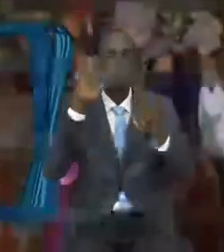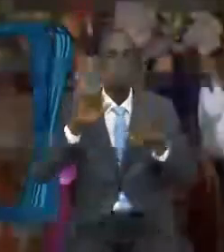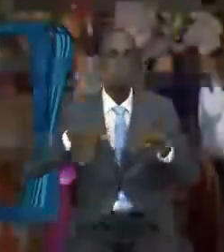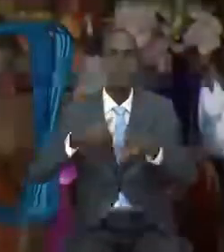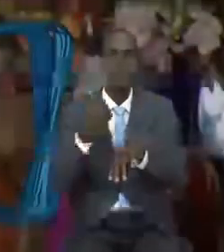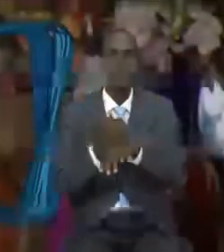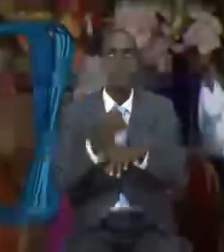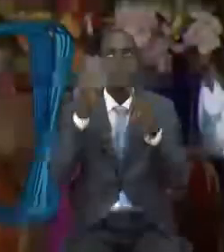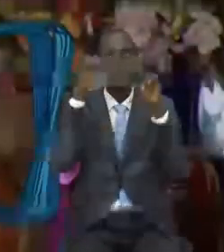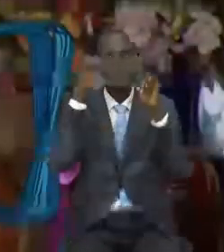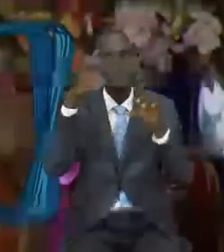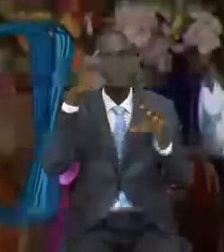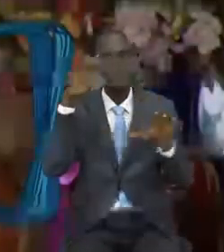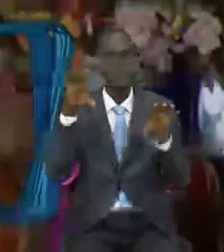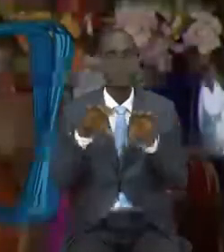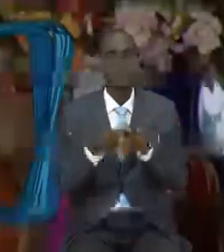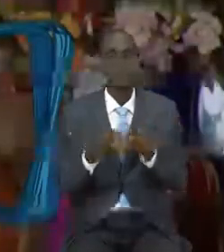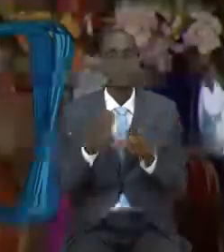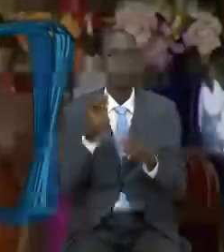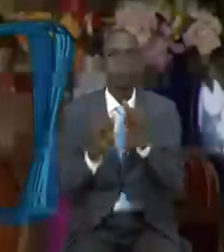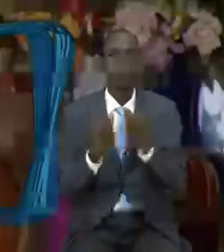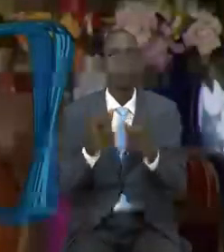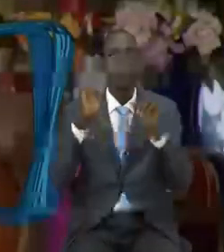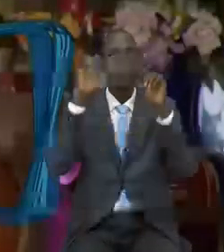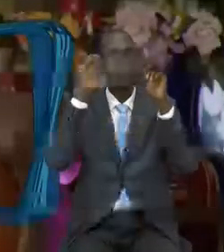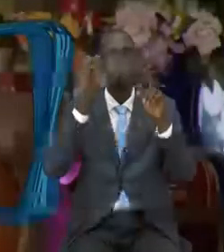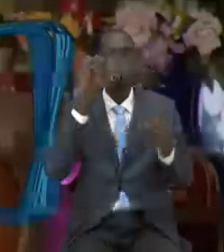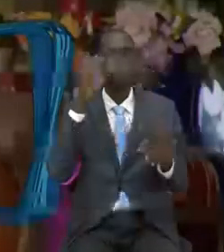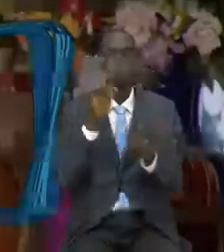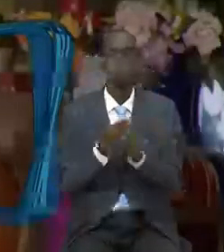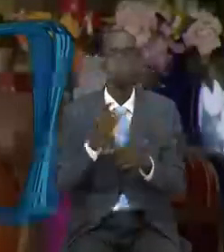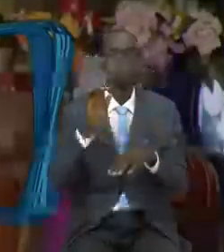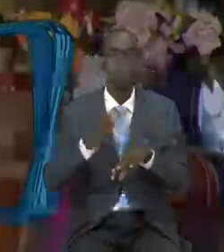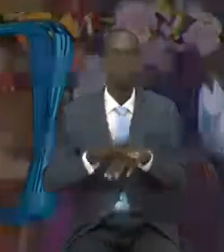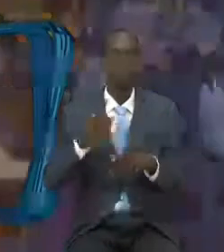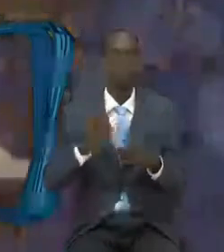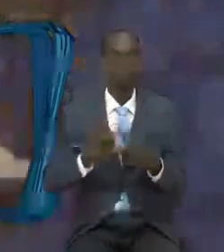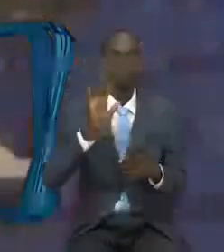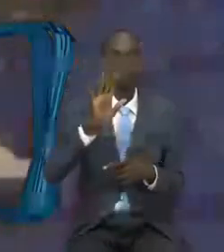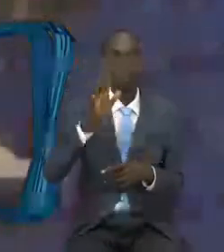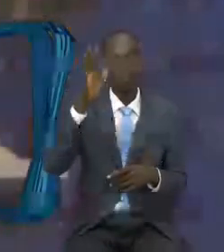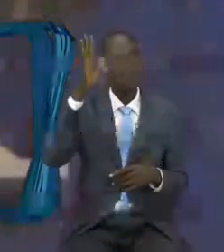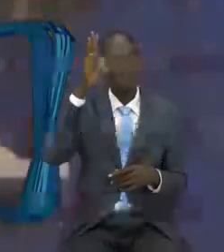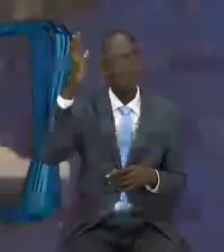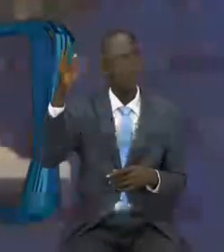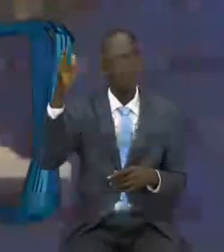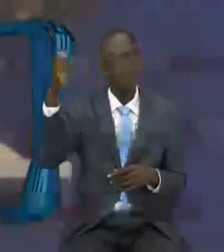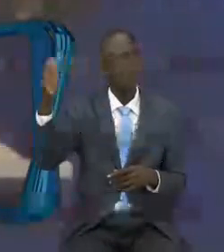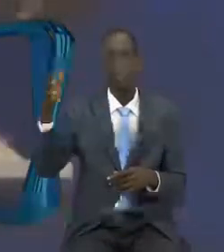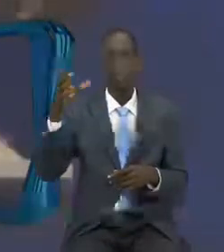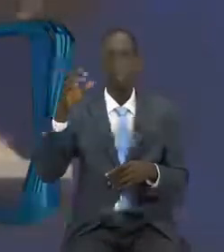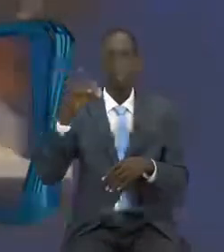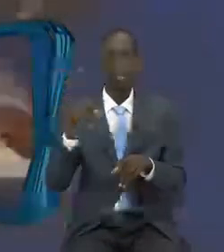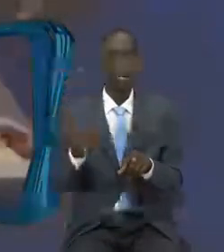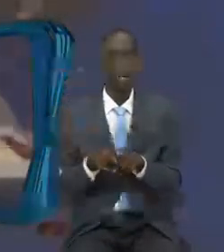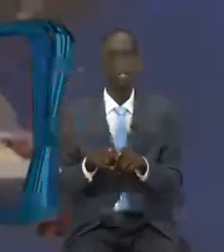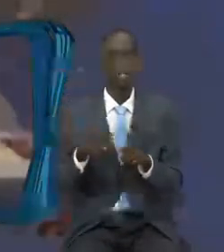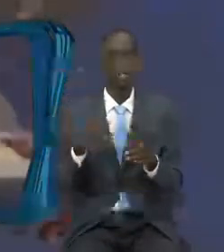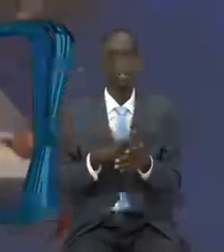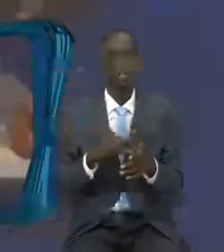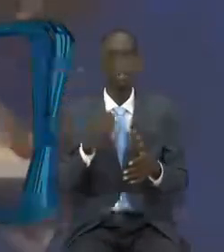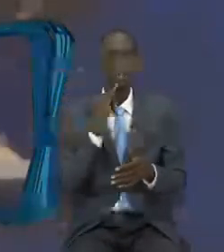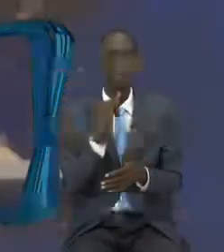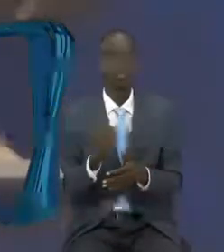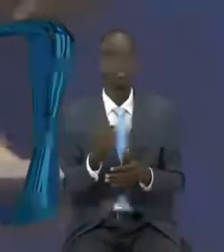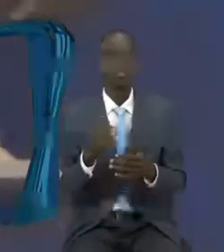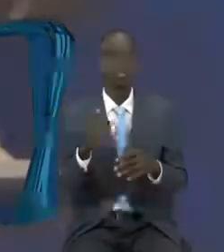covenant, which is swear unto thy fathers as at this, as it is this